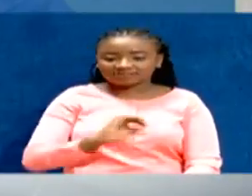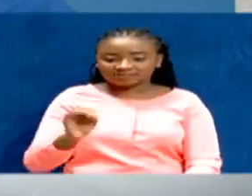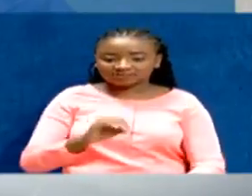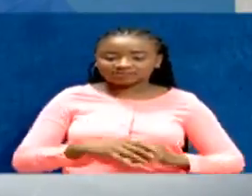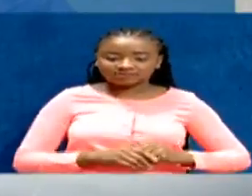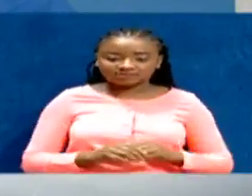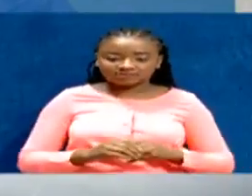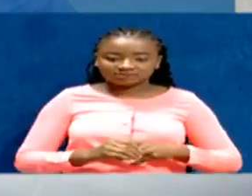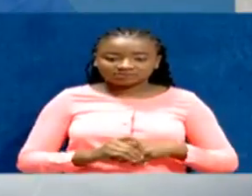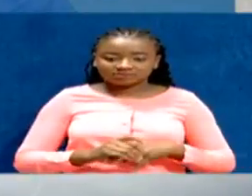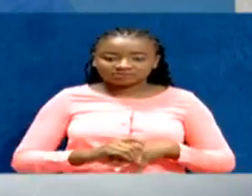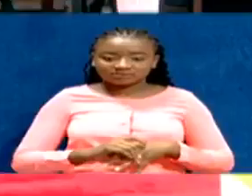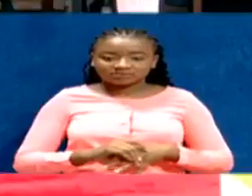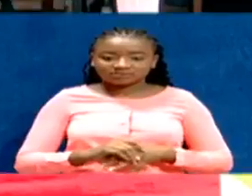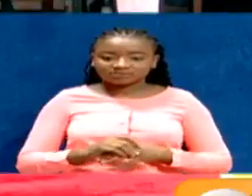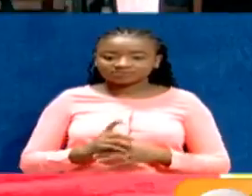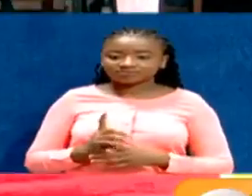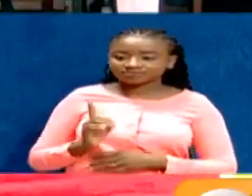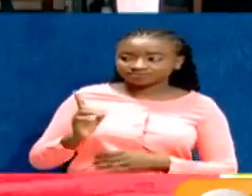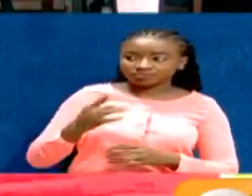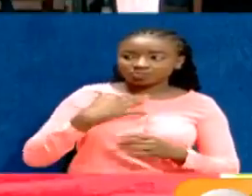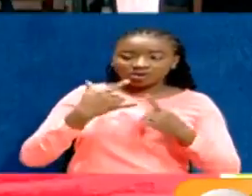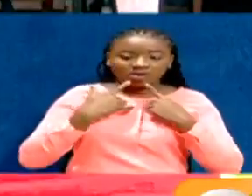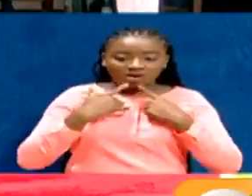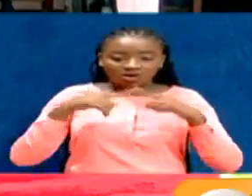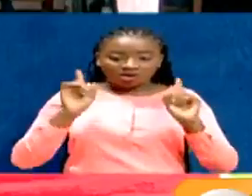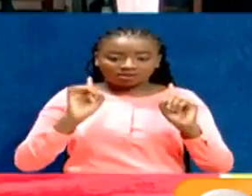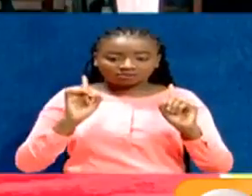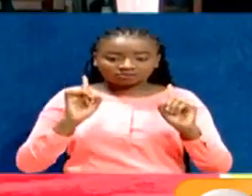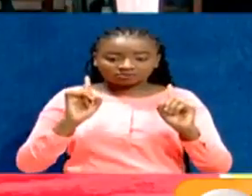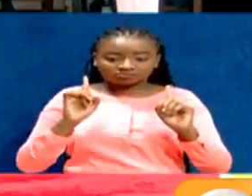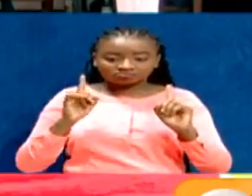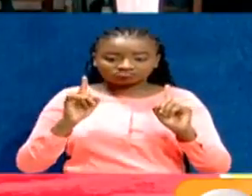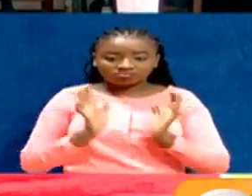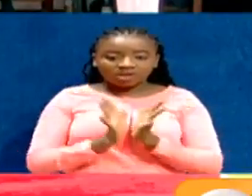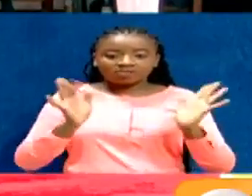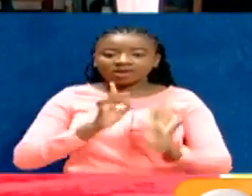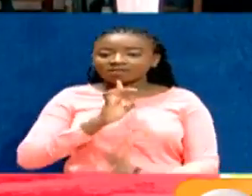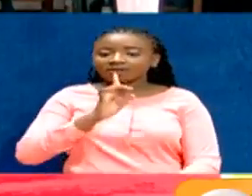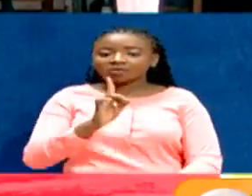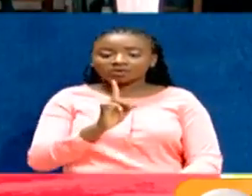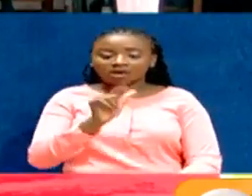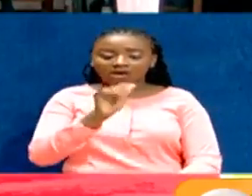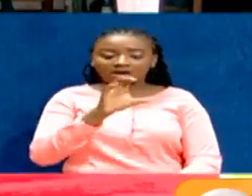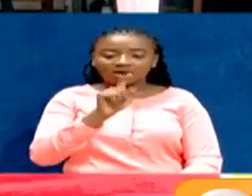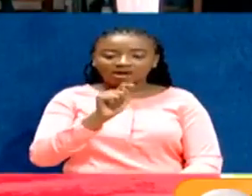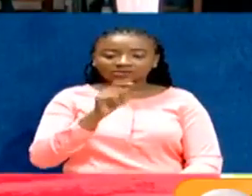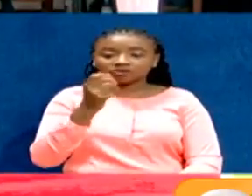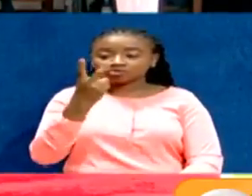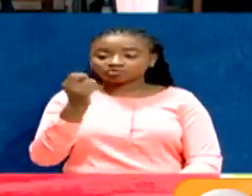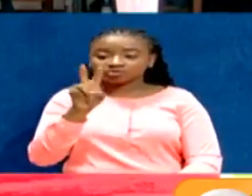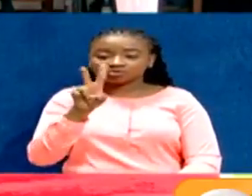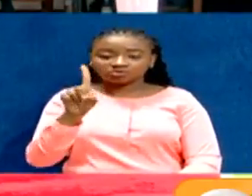new infections. Issued the Second Public Order Act of 2021 in March of this